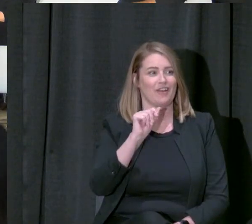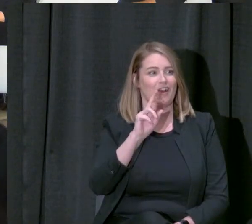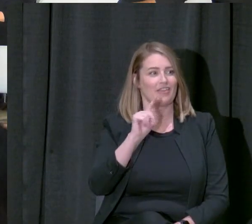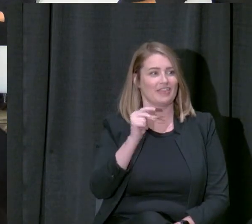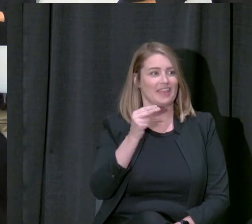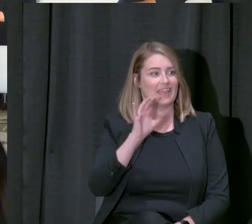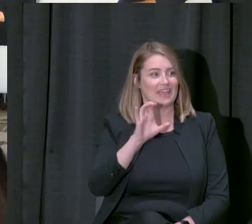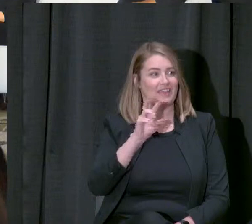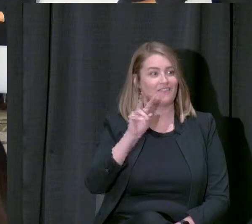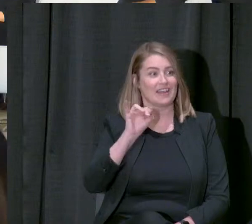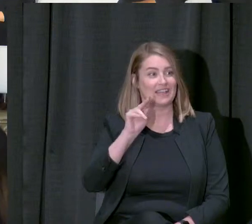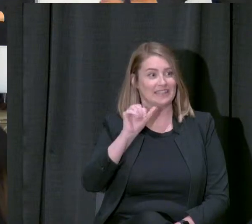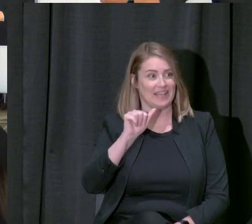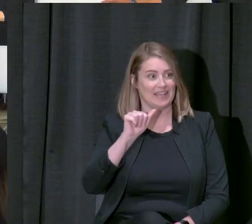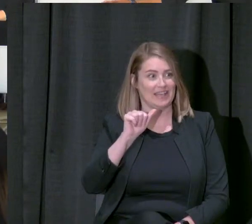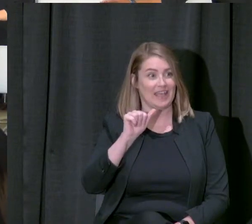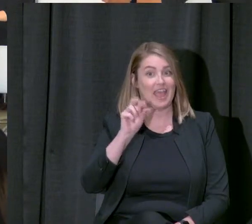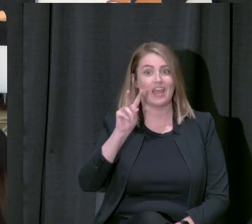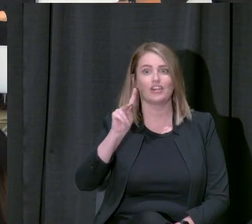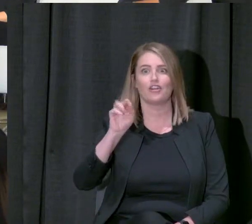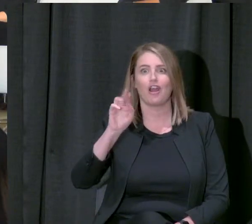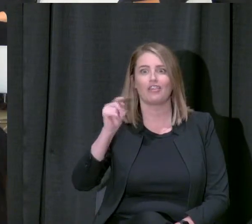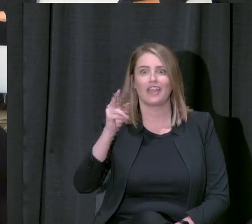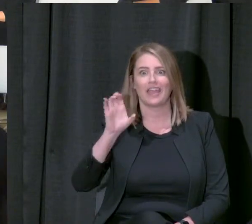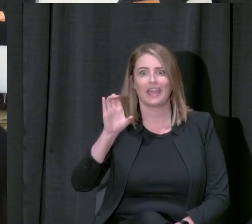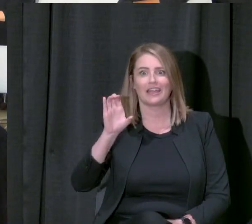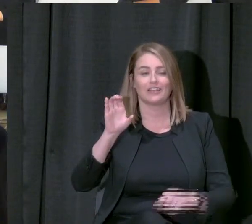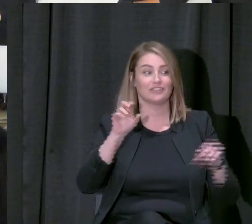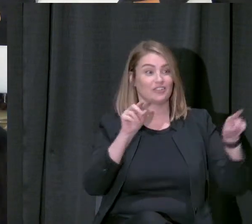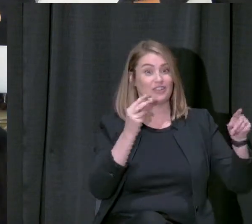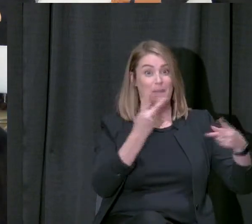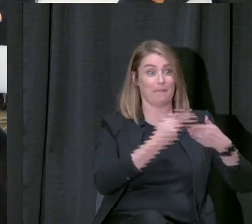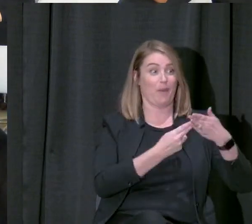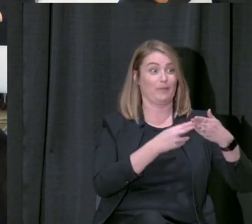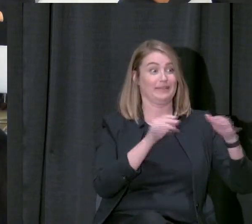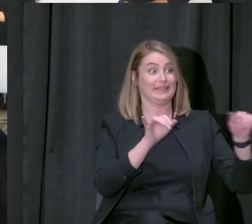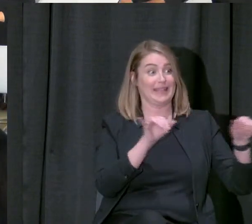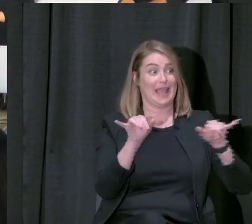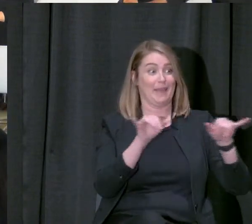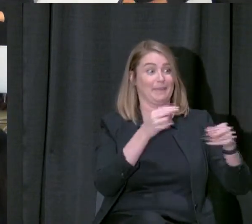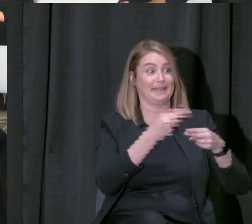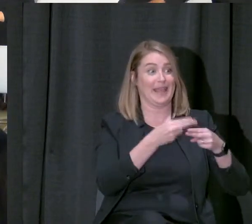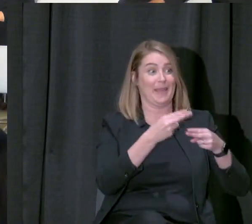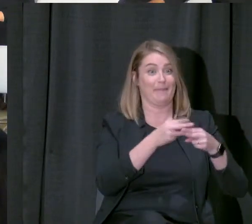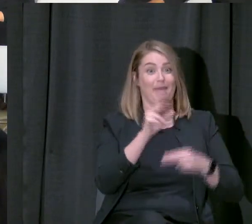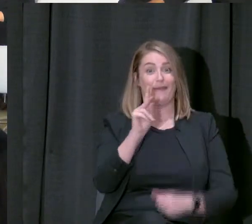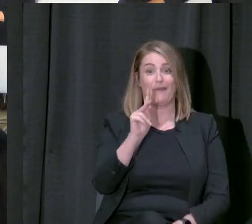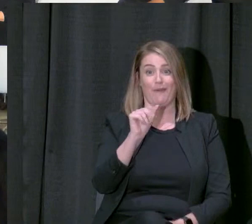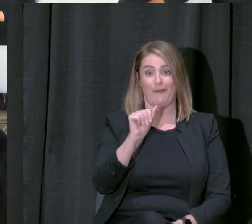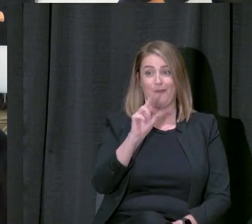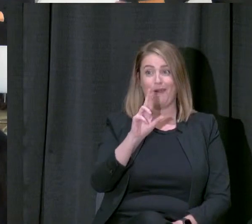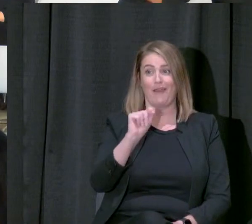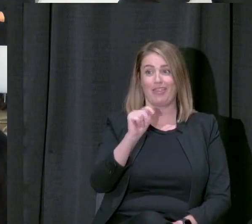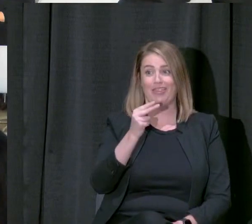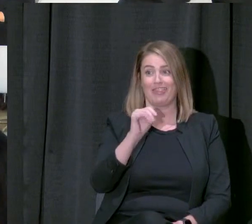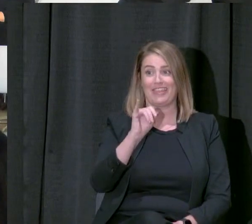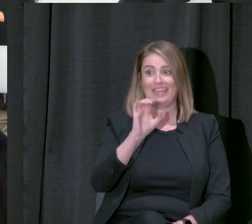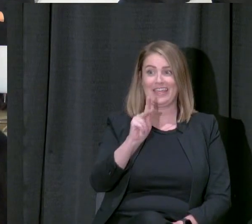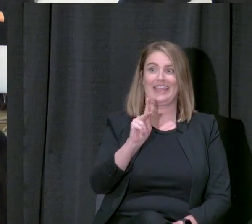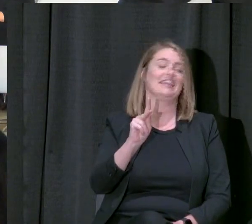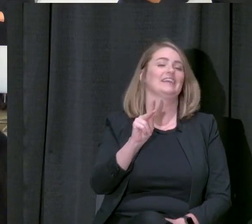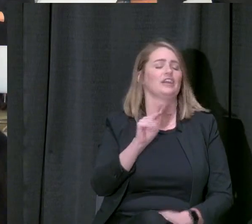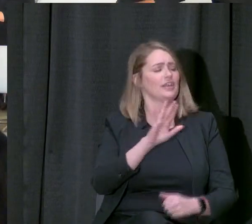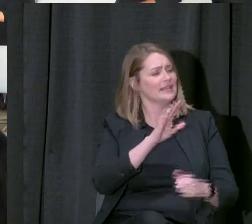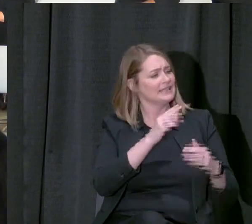Vanessa, and Karthik. So there's Karthik 1 and Karthik 2. That's the only way I'll be able to distinguish them. And the name of